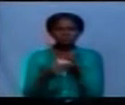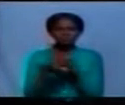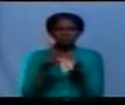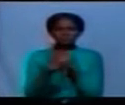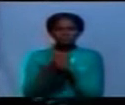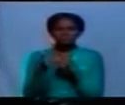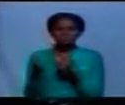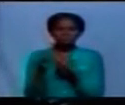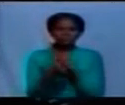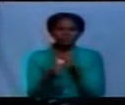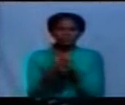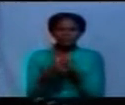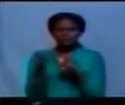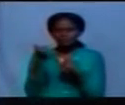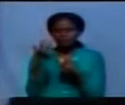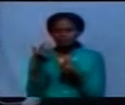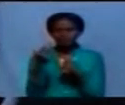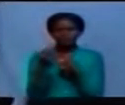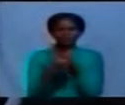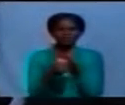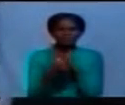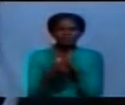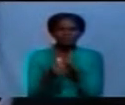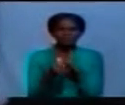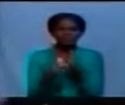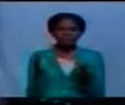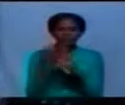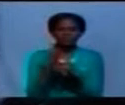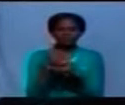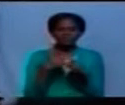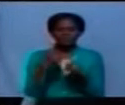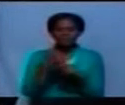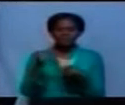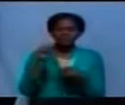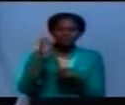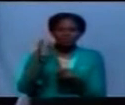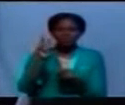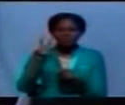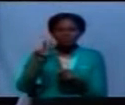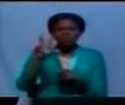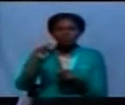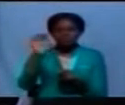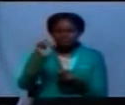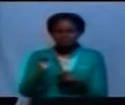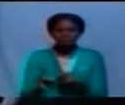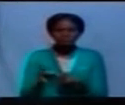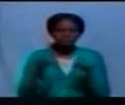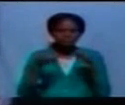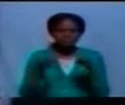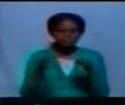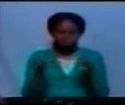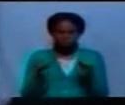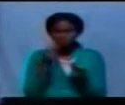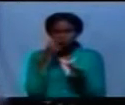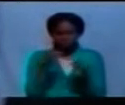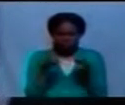of the 13 banks must share the other 40 to 30% market share. So you can see that the